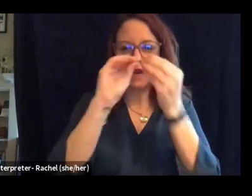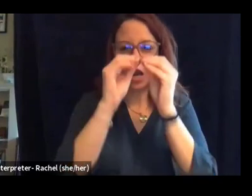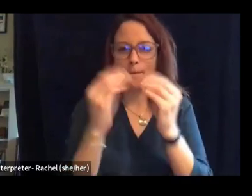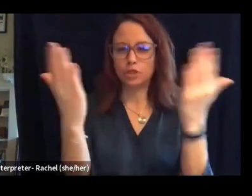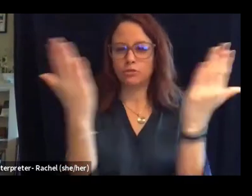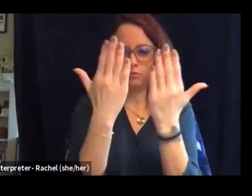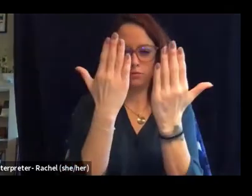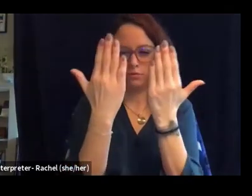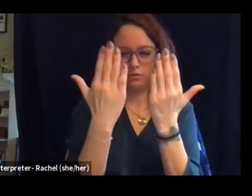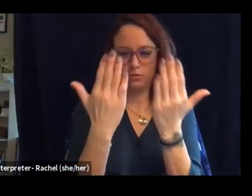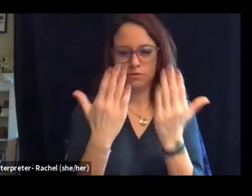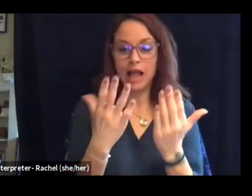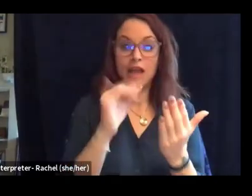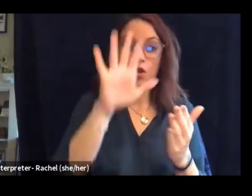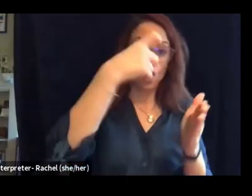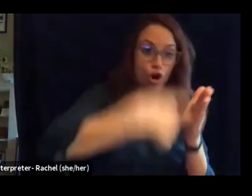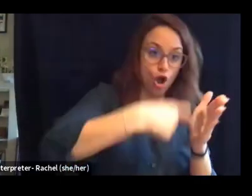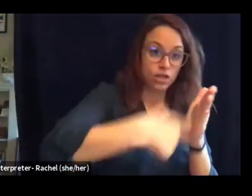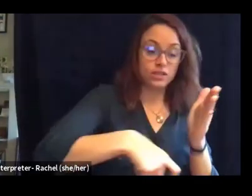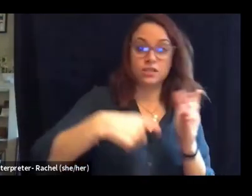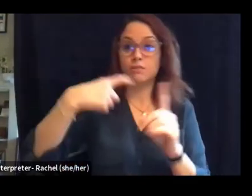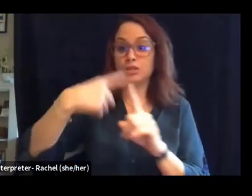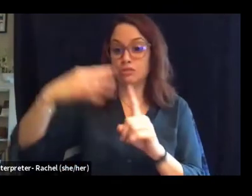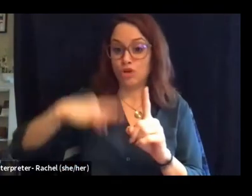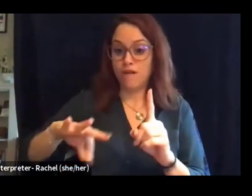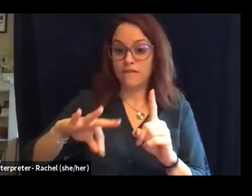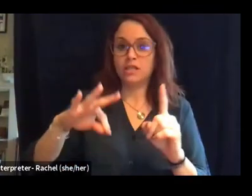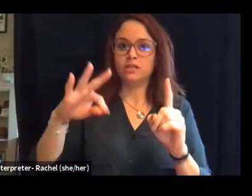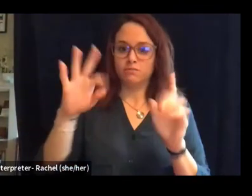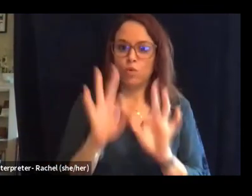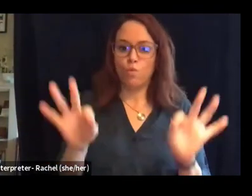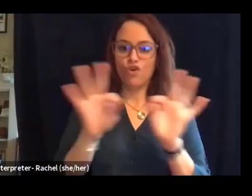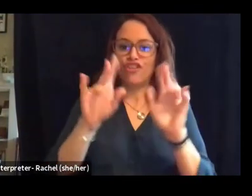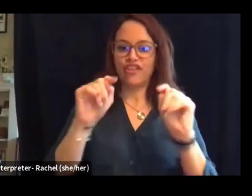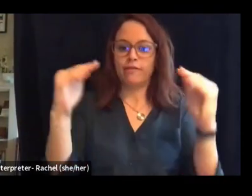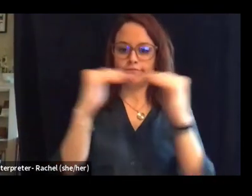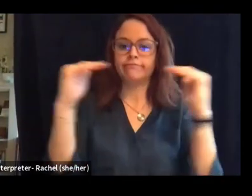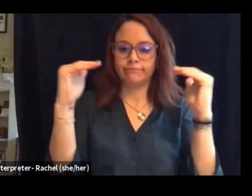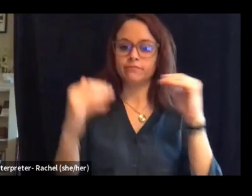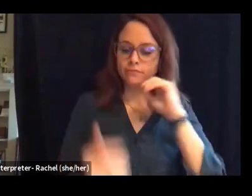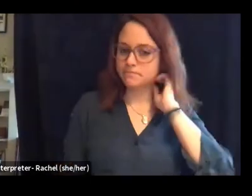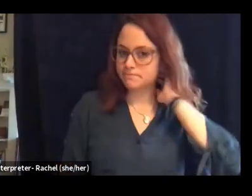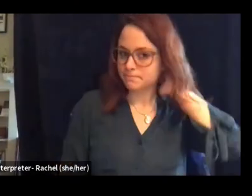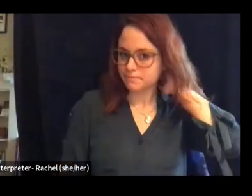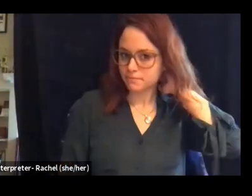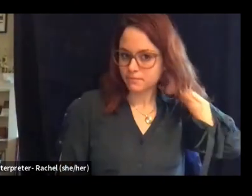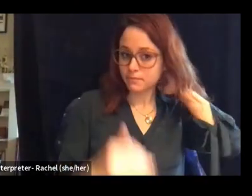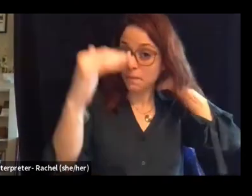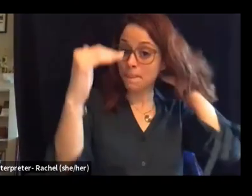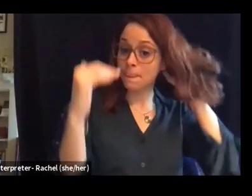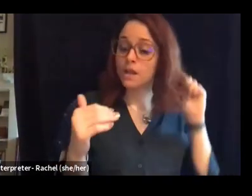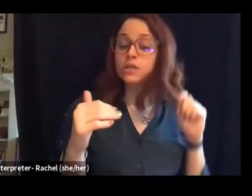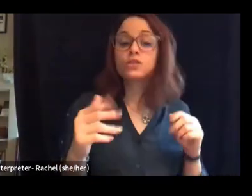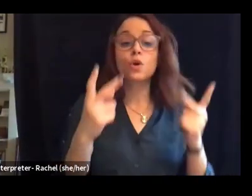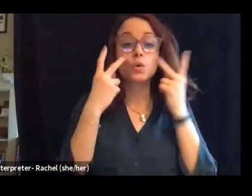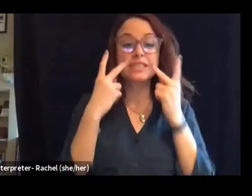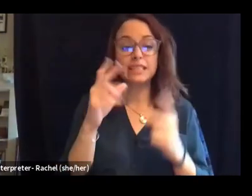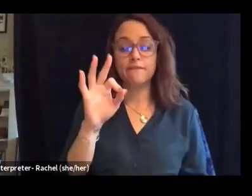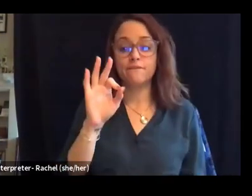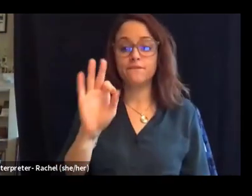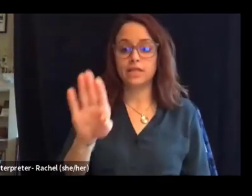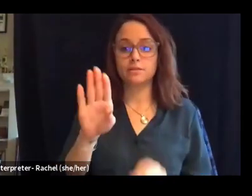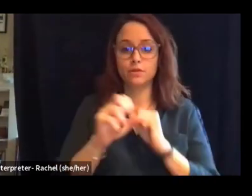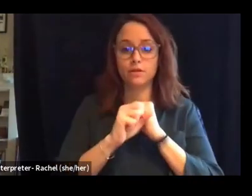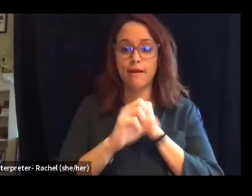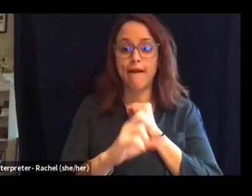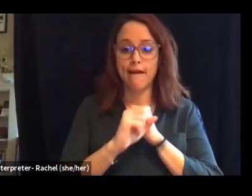Let's take a look at another example, a little bit more complex, right? So here we're going to look at a Facebook ad.